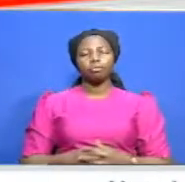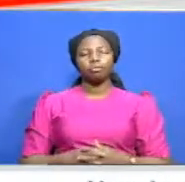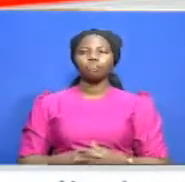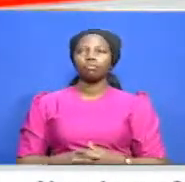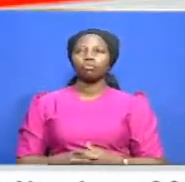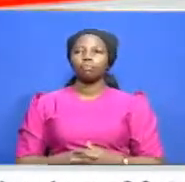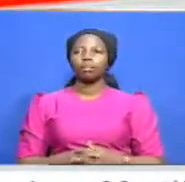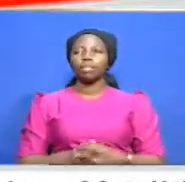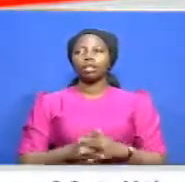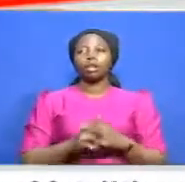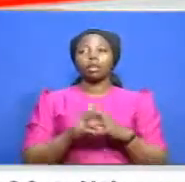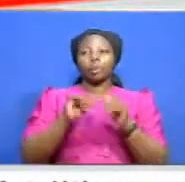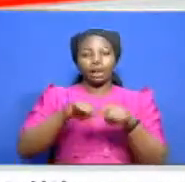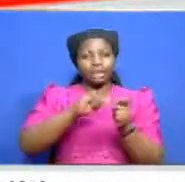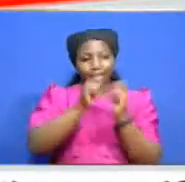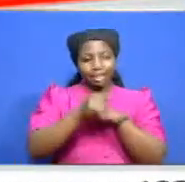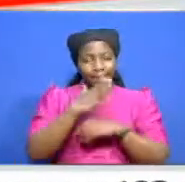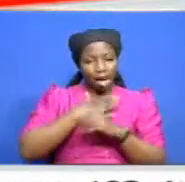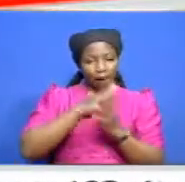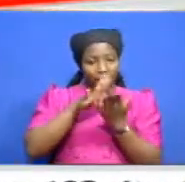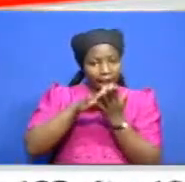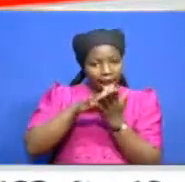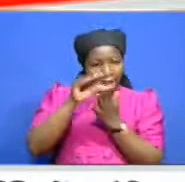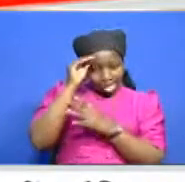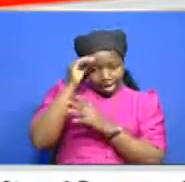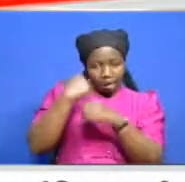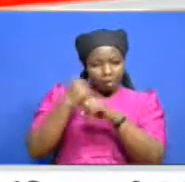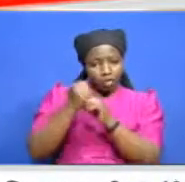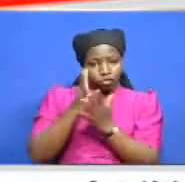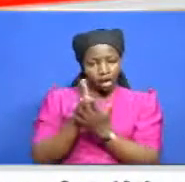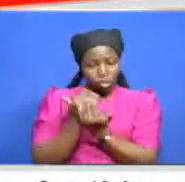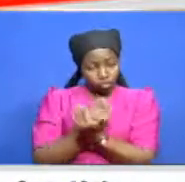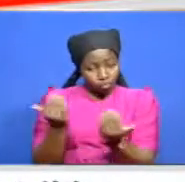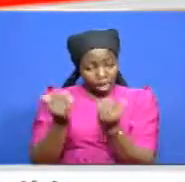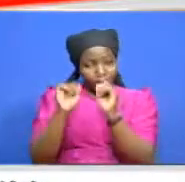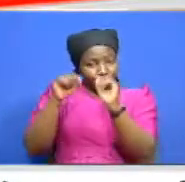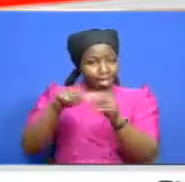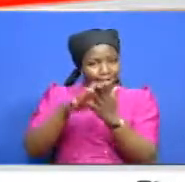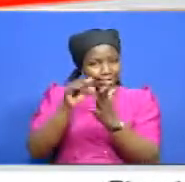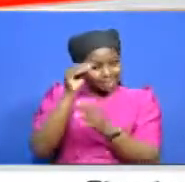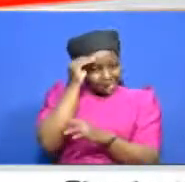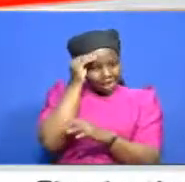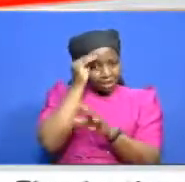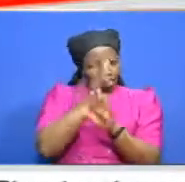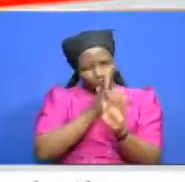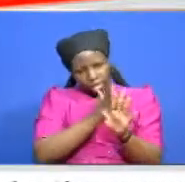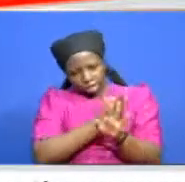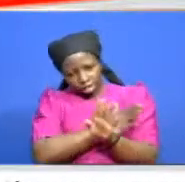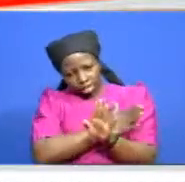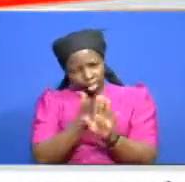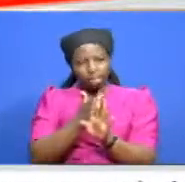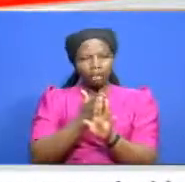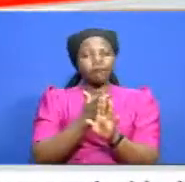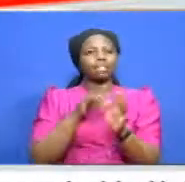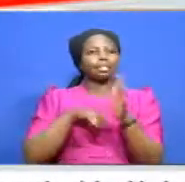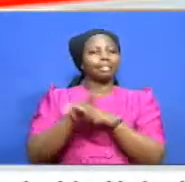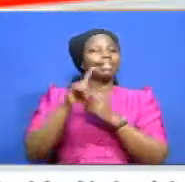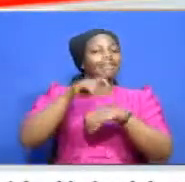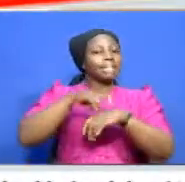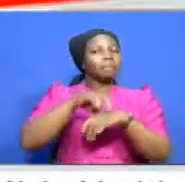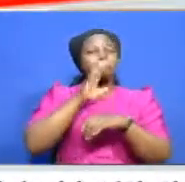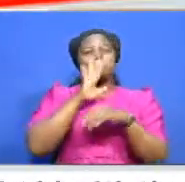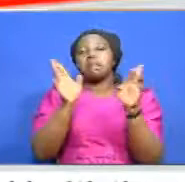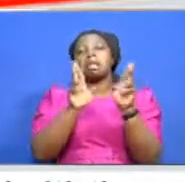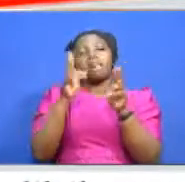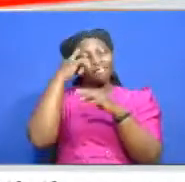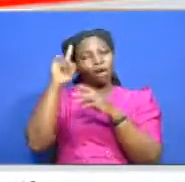our learning and ensure that children are able to cover that content within a particular period in time to be ready for transition.